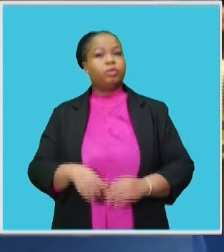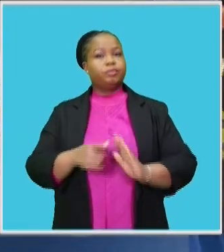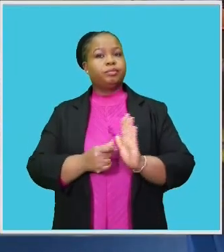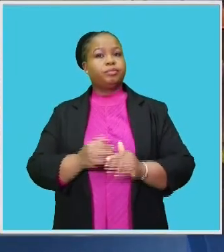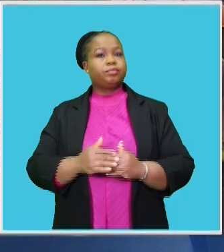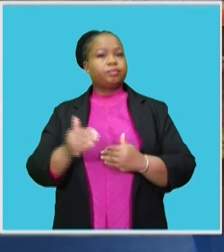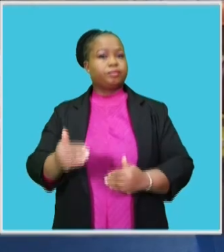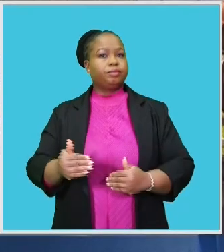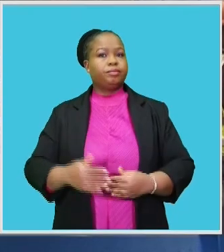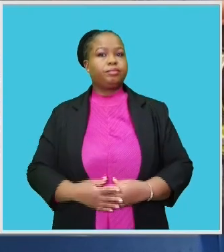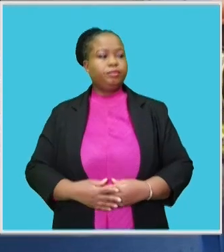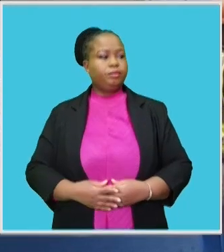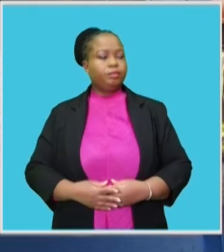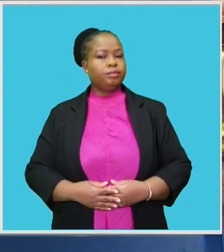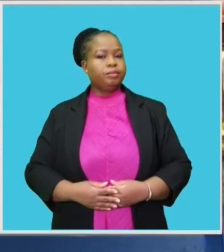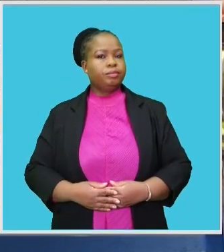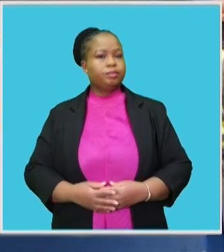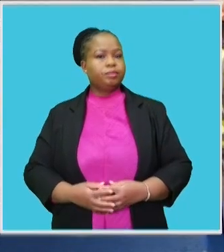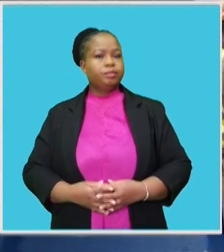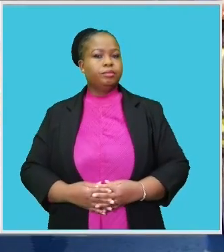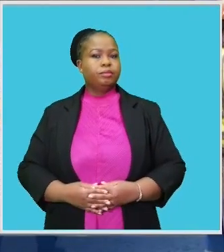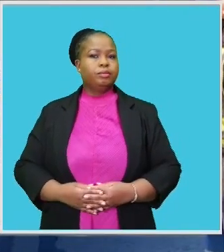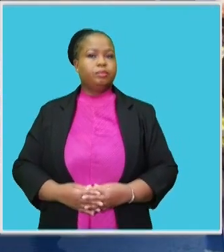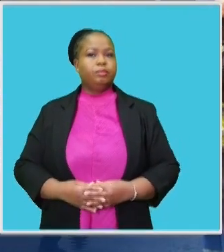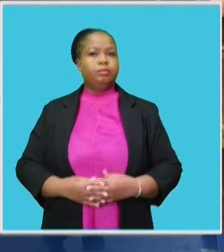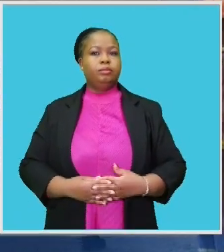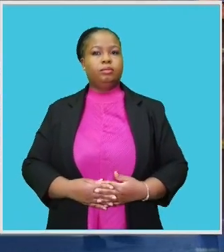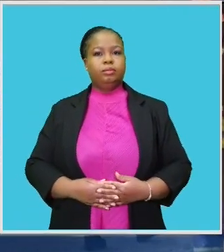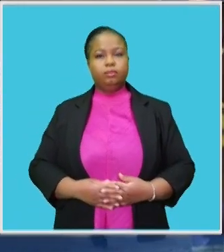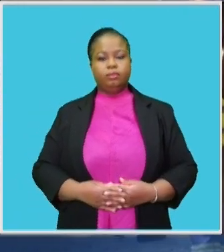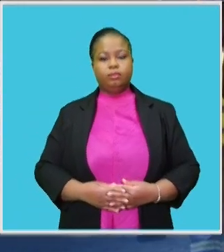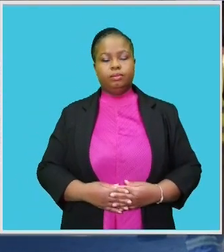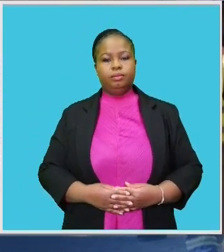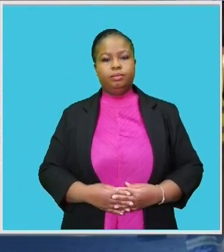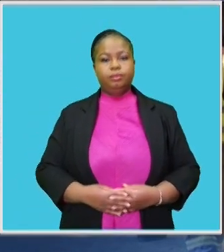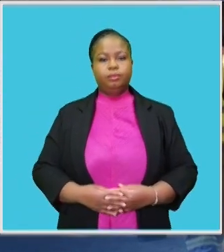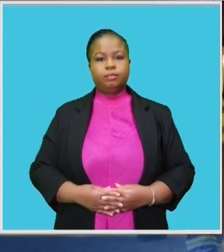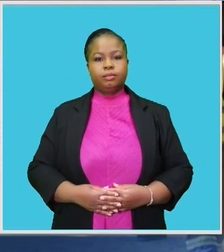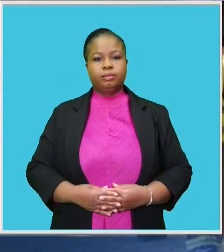nyanga. Kwiindaba zeSoweto TV, ndinguNomzabalazo Mtuka, eGoli.